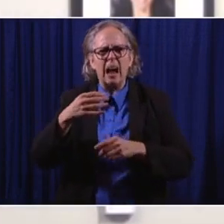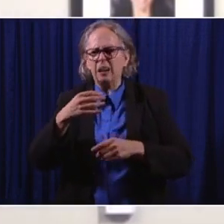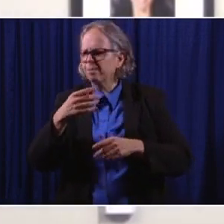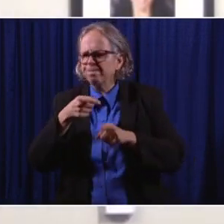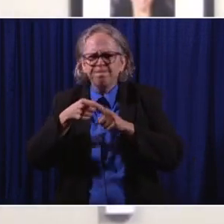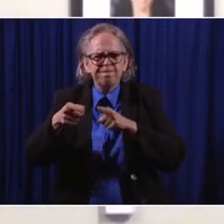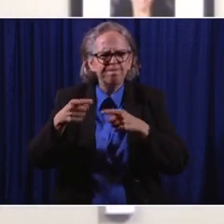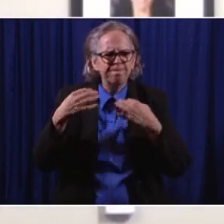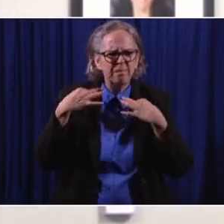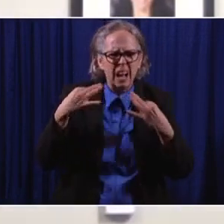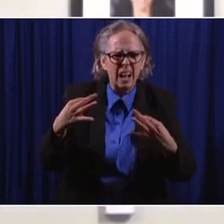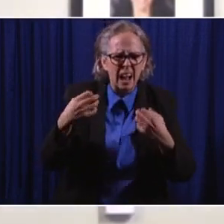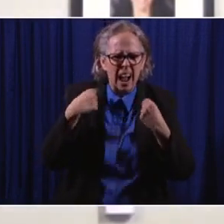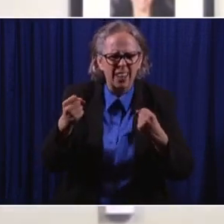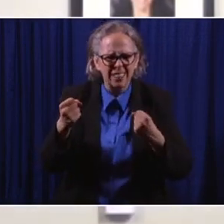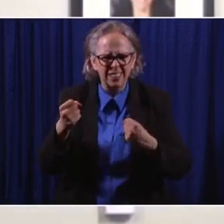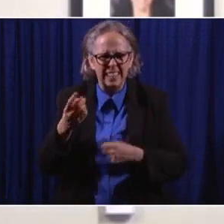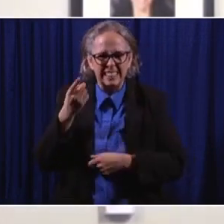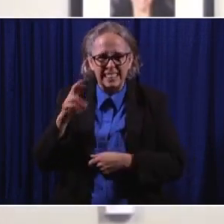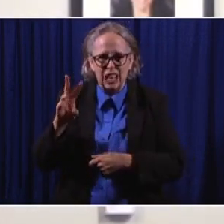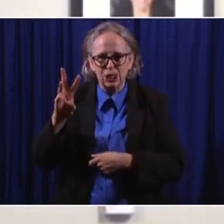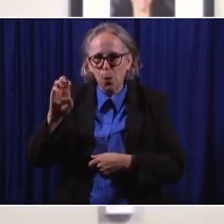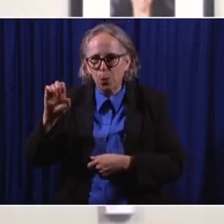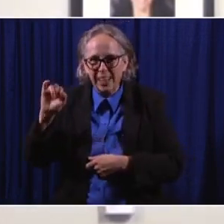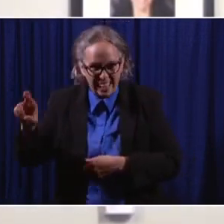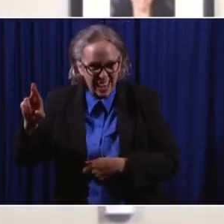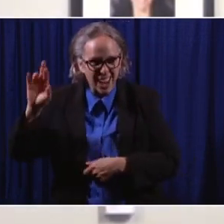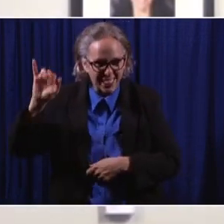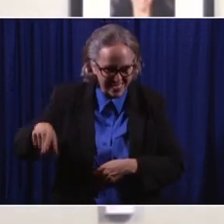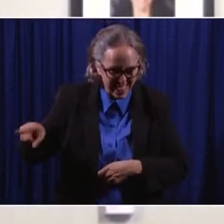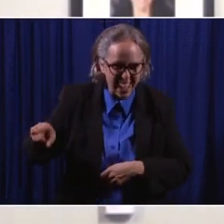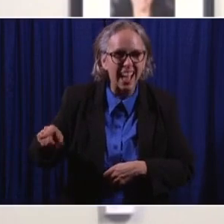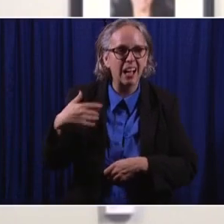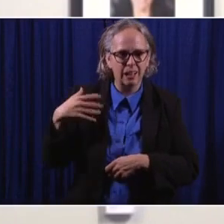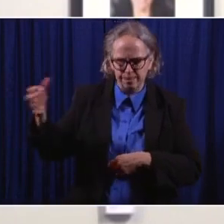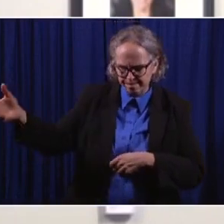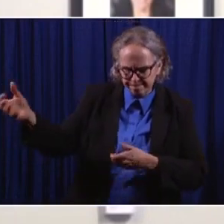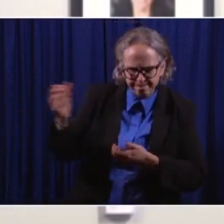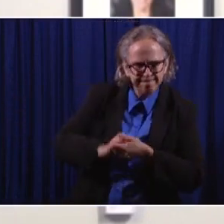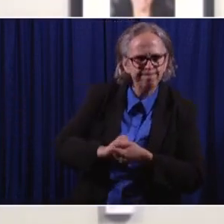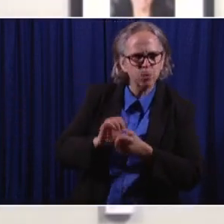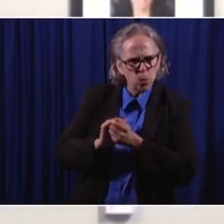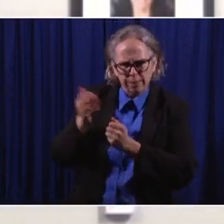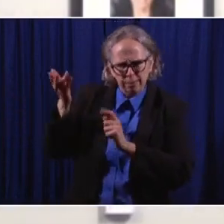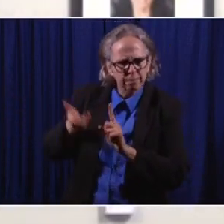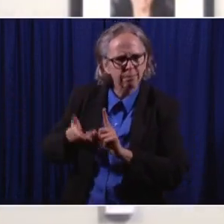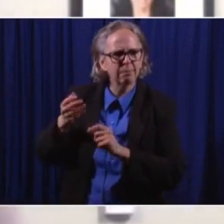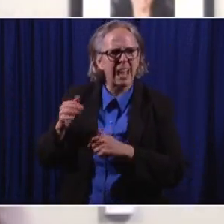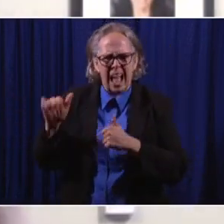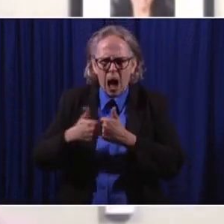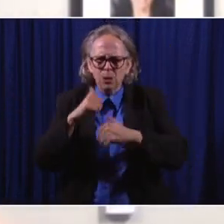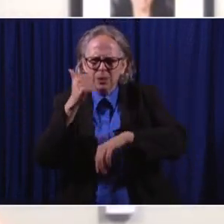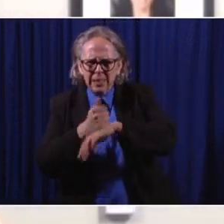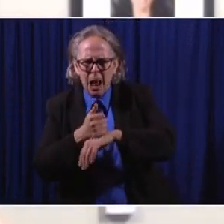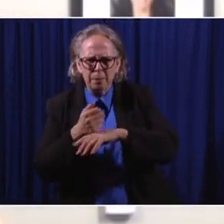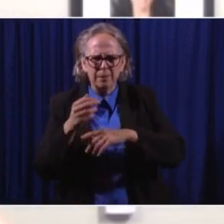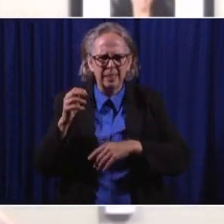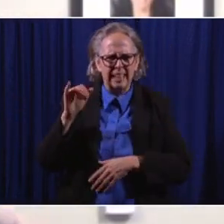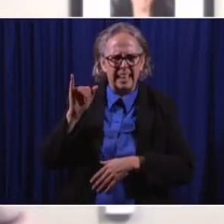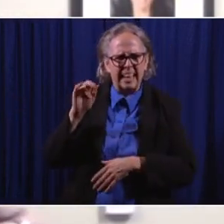he has been working with us to choose ionization infiltration systems. Those